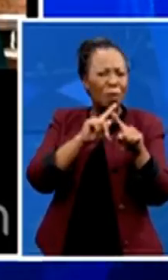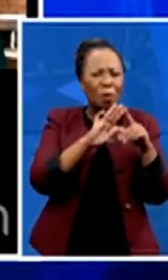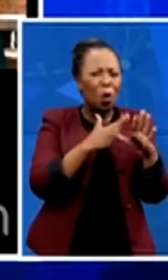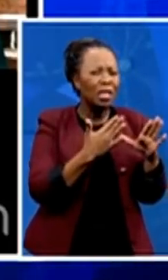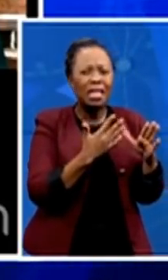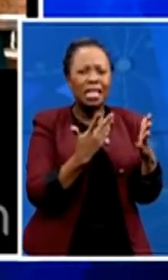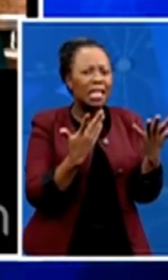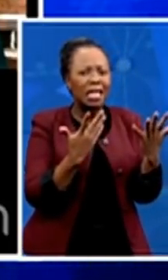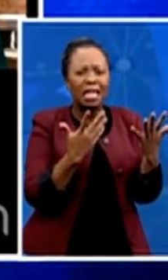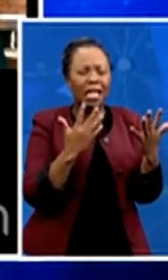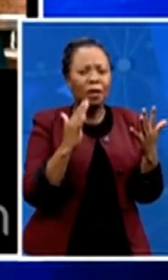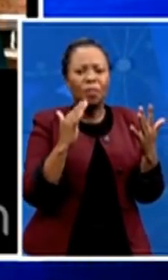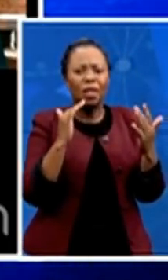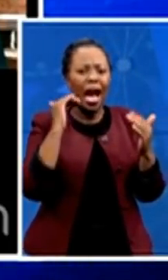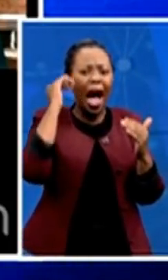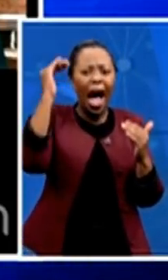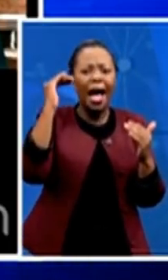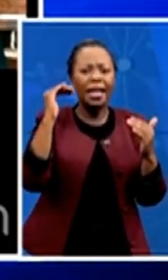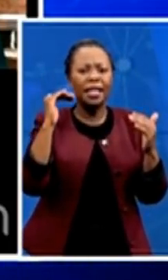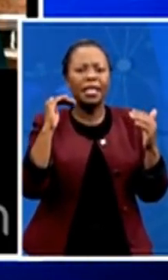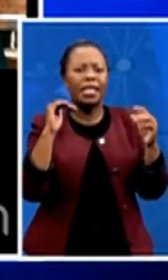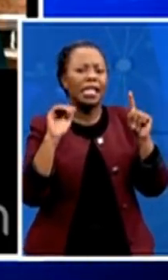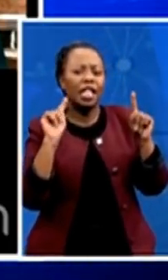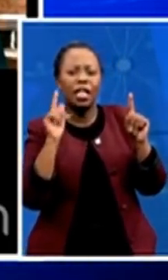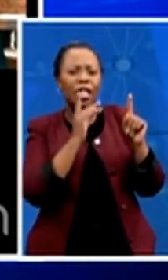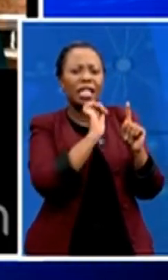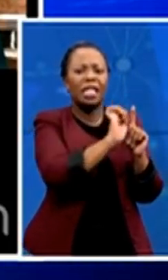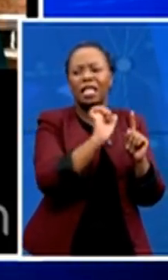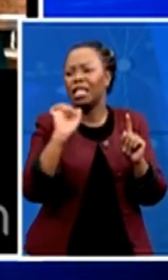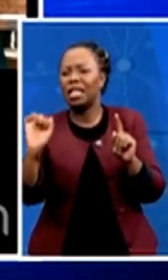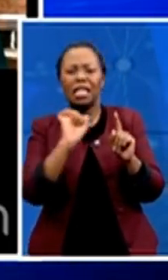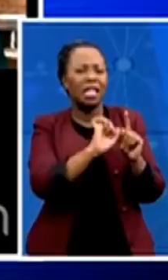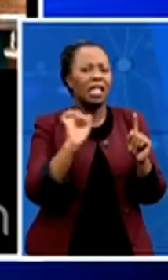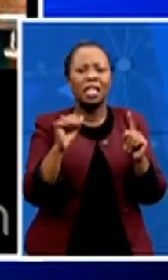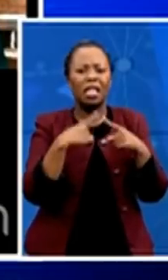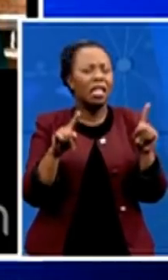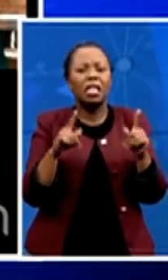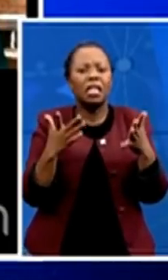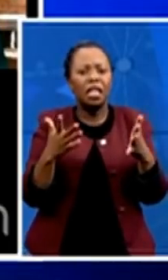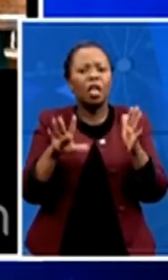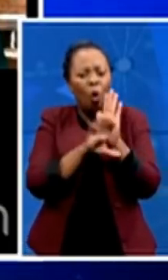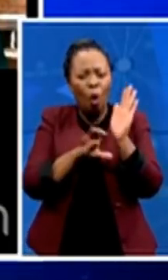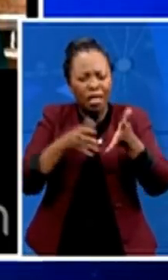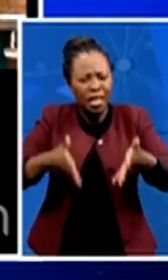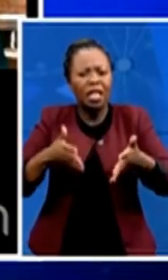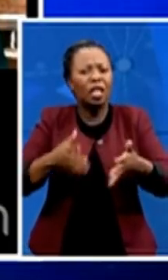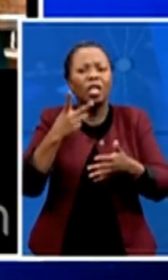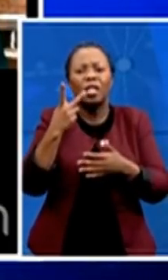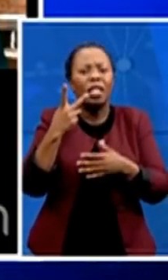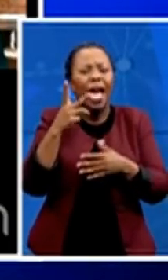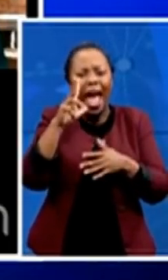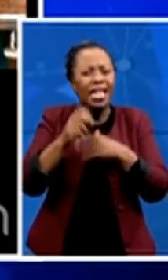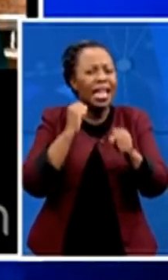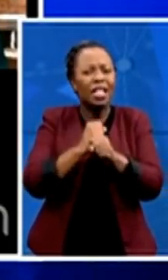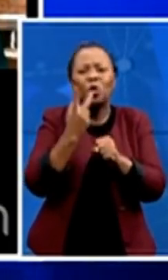this country, Mr. Mpofu. There's only one. It's the apex court. It's been like that for 8 years, 2013. Yes, no, Justice Majid,